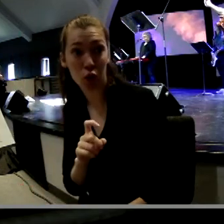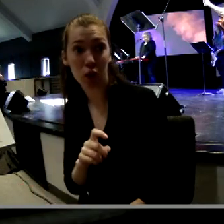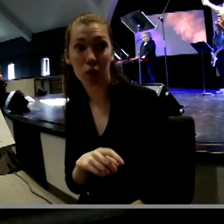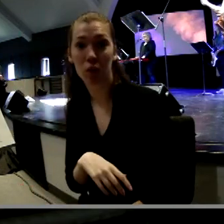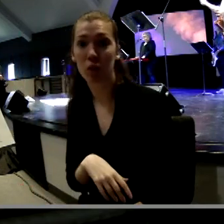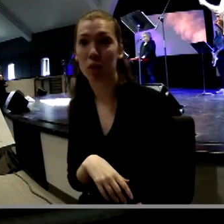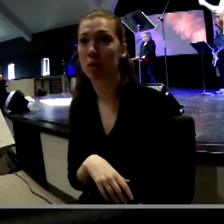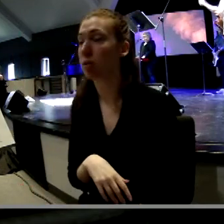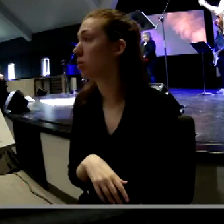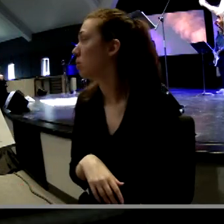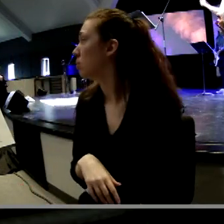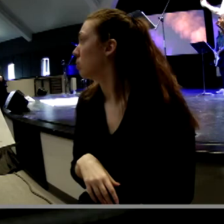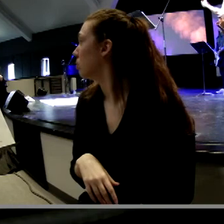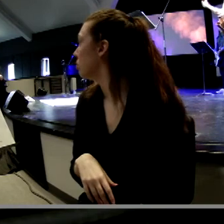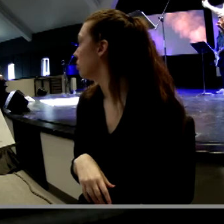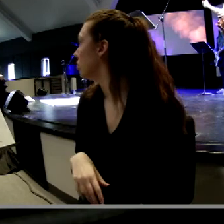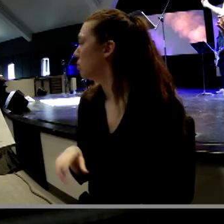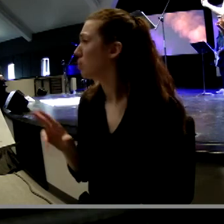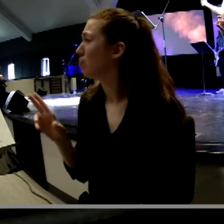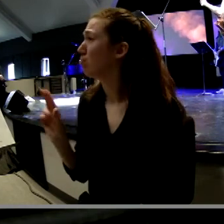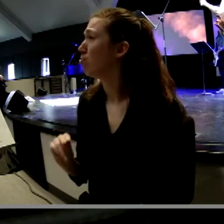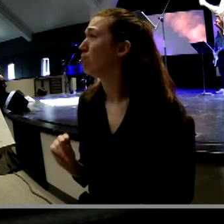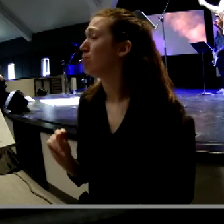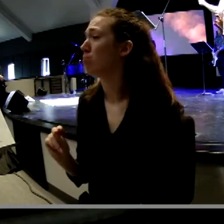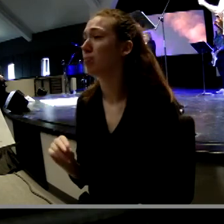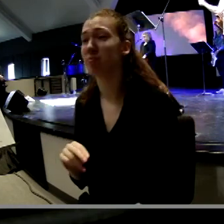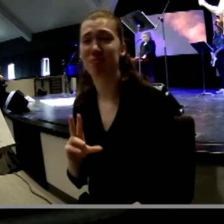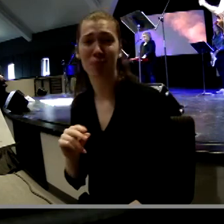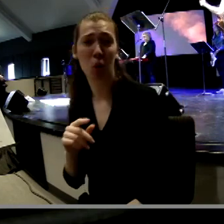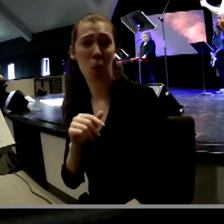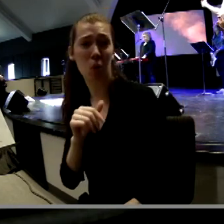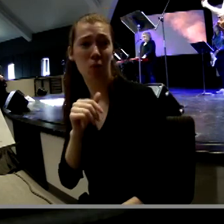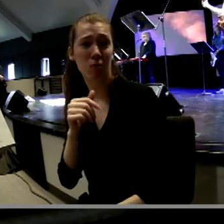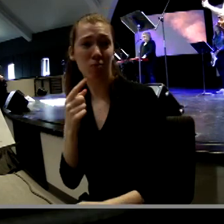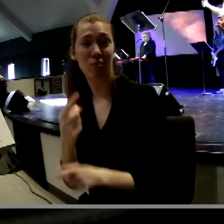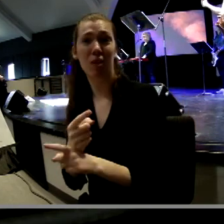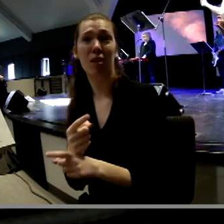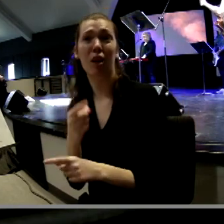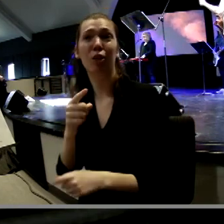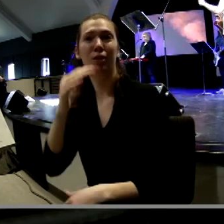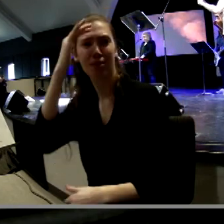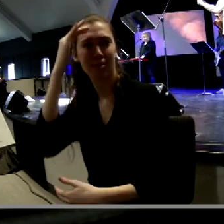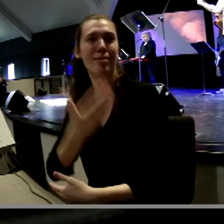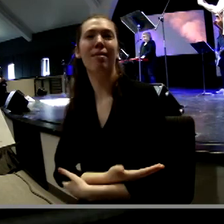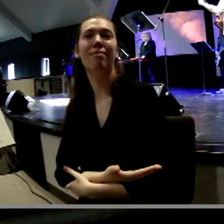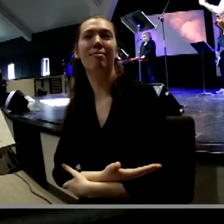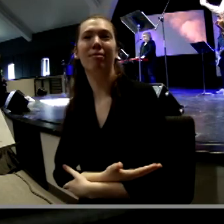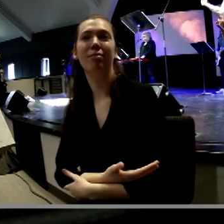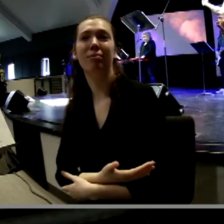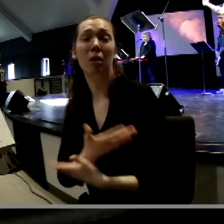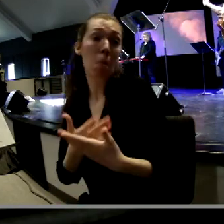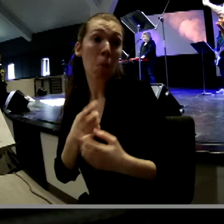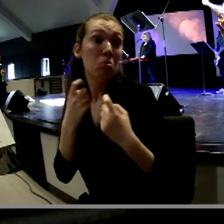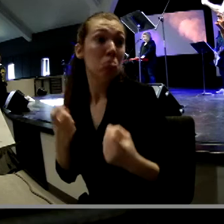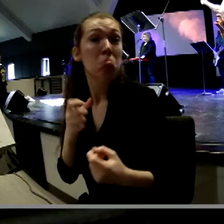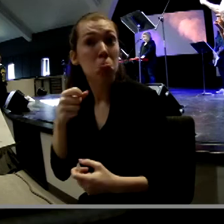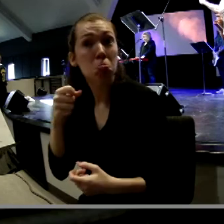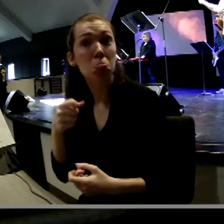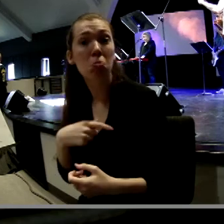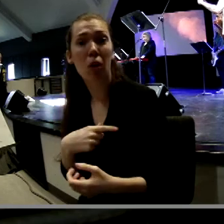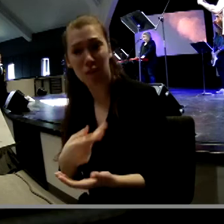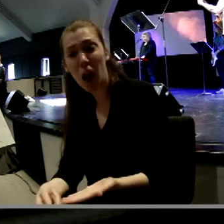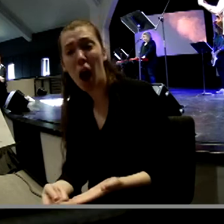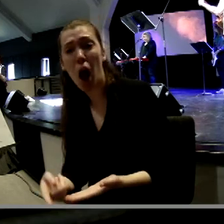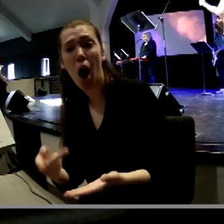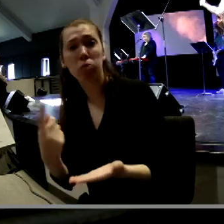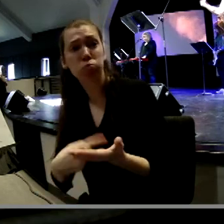No. No, you're not a sinner. You're a son. You may sin, you may fall short,